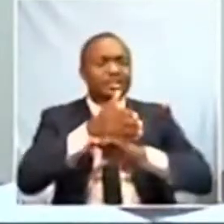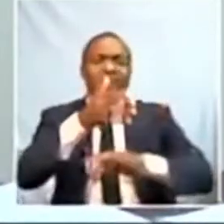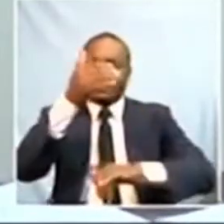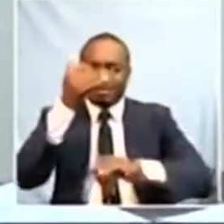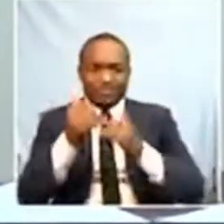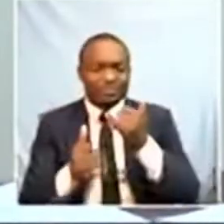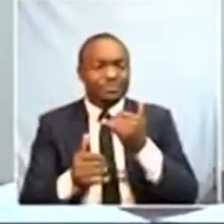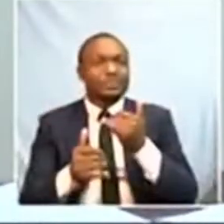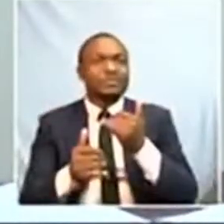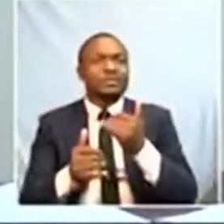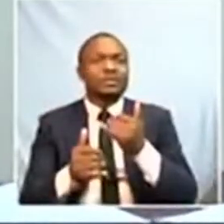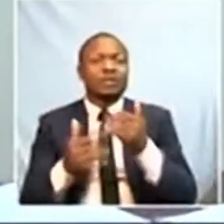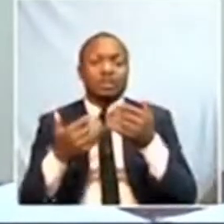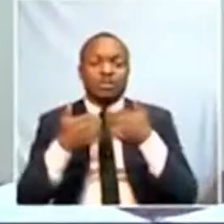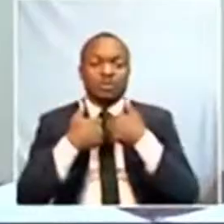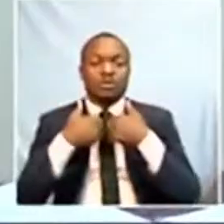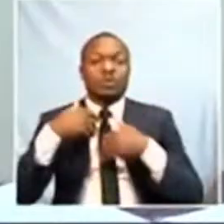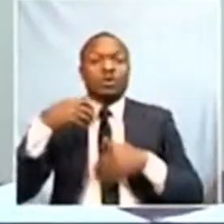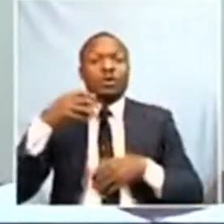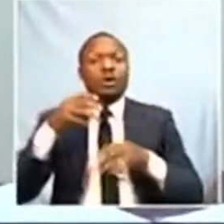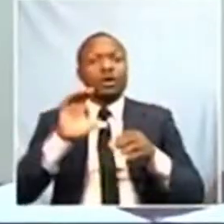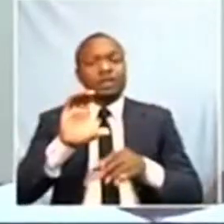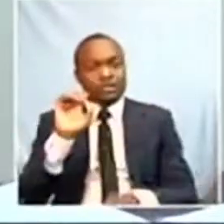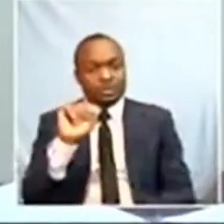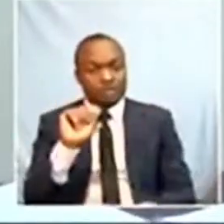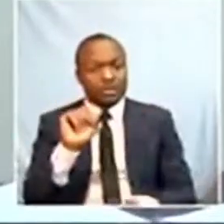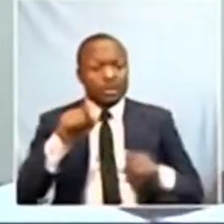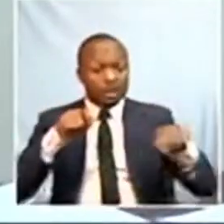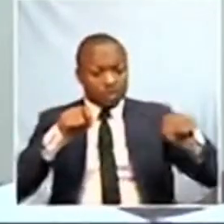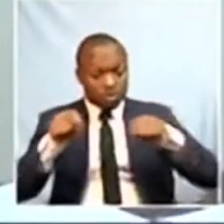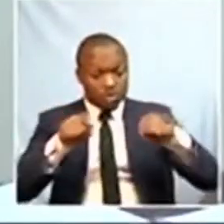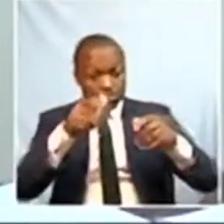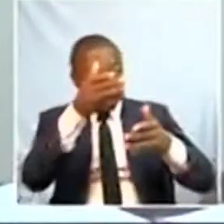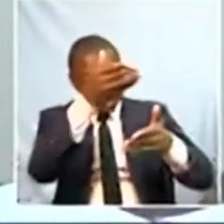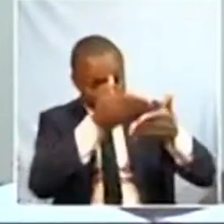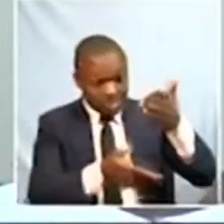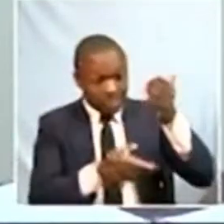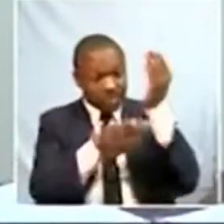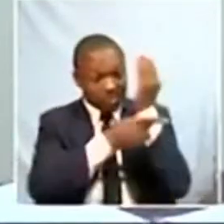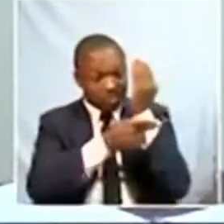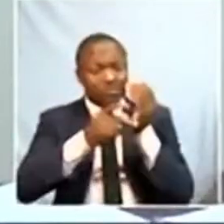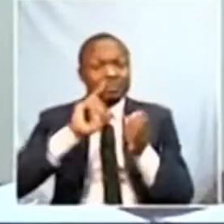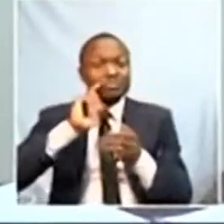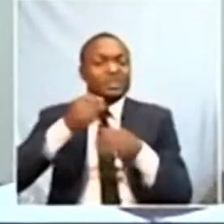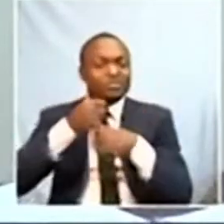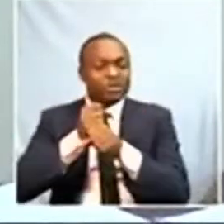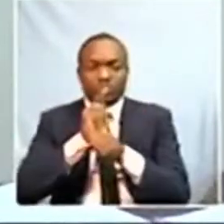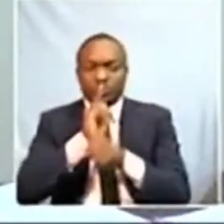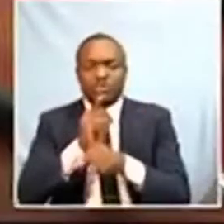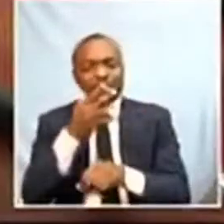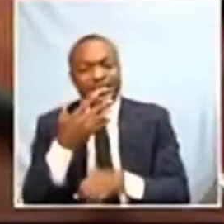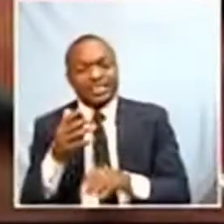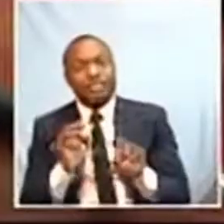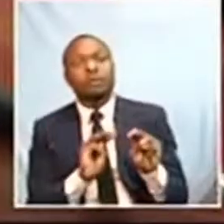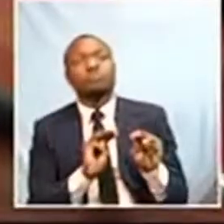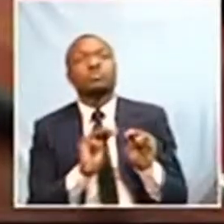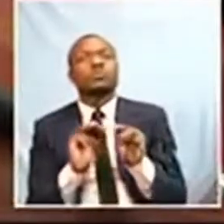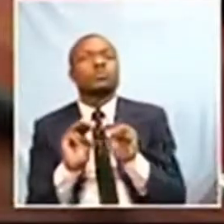we have the principal officer that presides over all these departments, that is supposed to make sure that things are moving